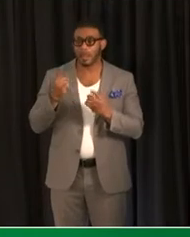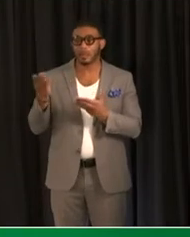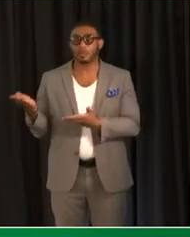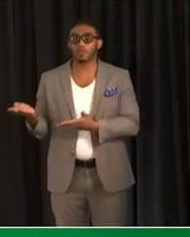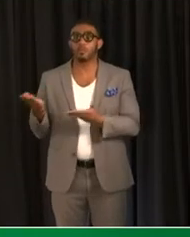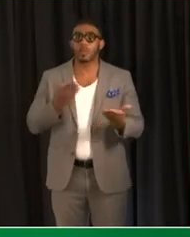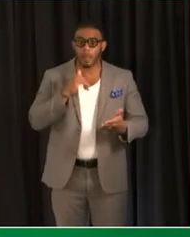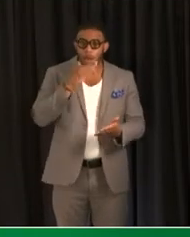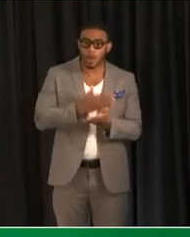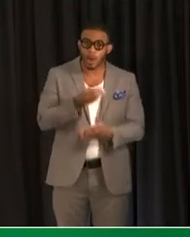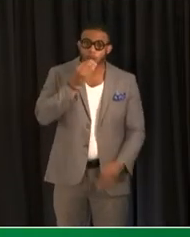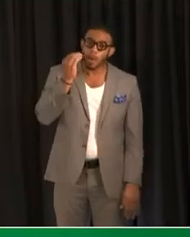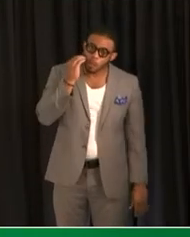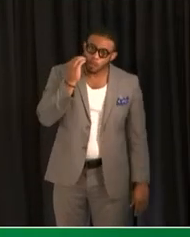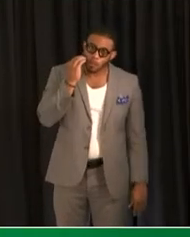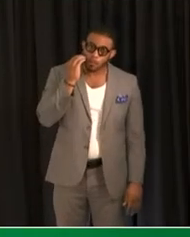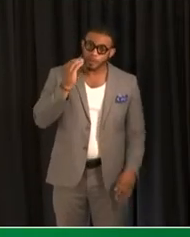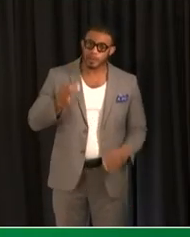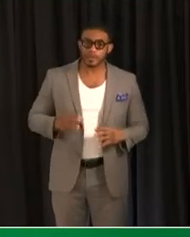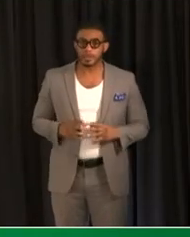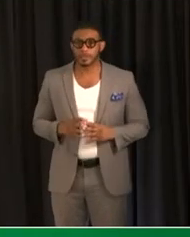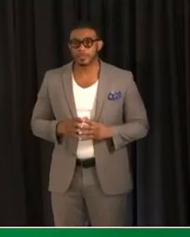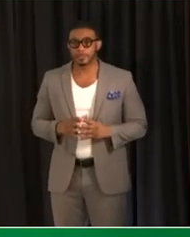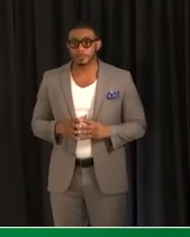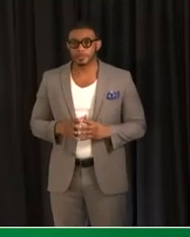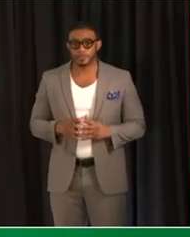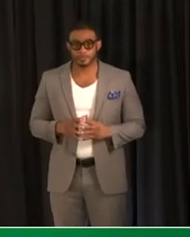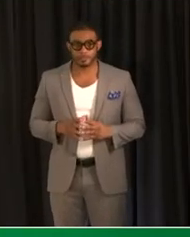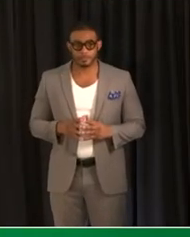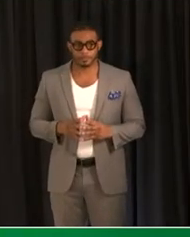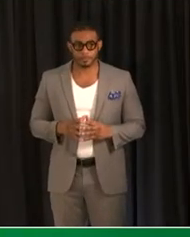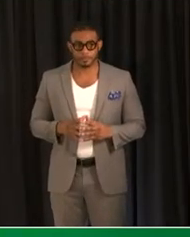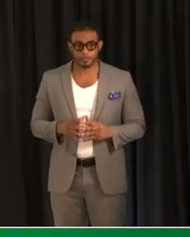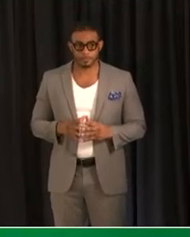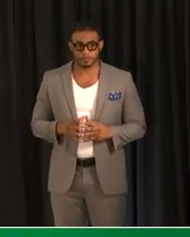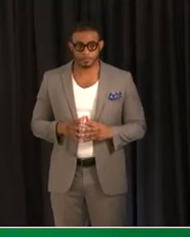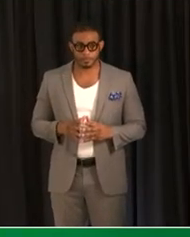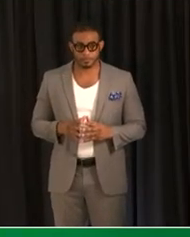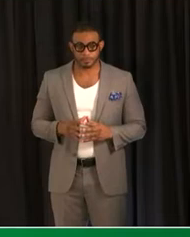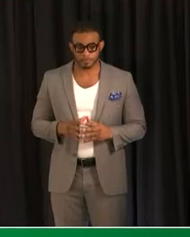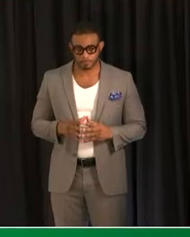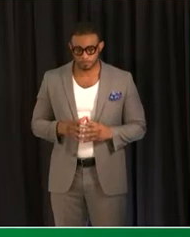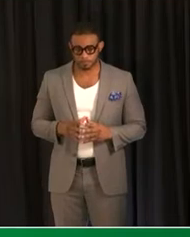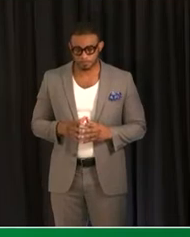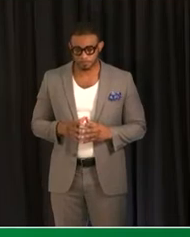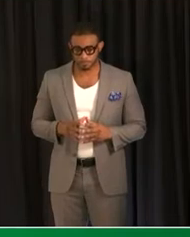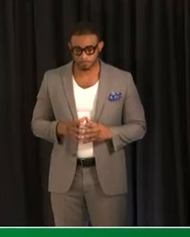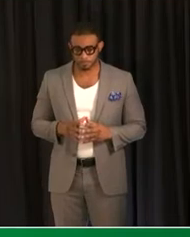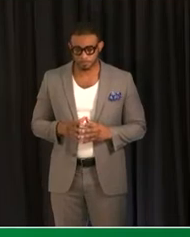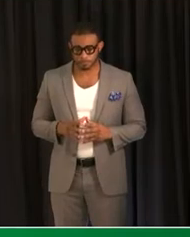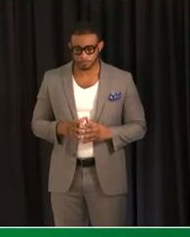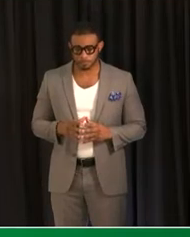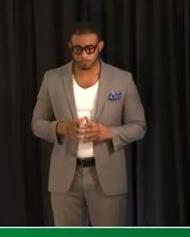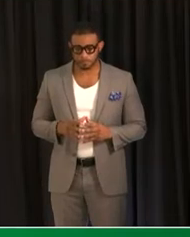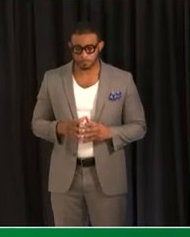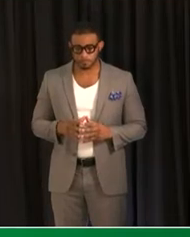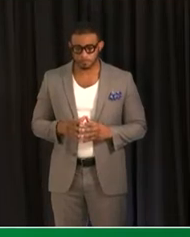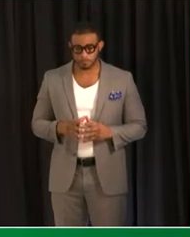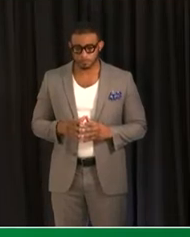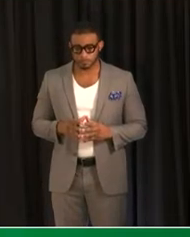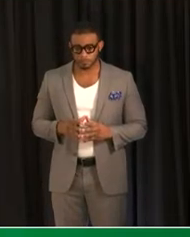to bring her home. Y entonces, y con los empleados, pues nosotros nos llegamos a querer como una